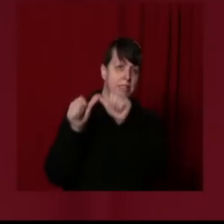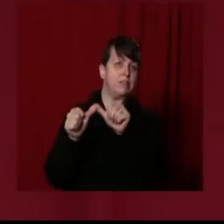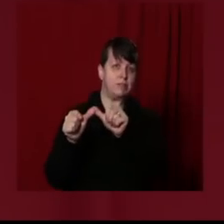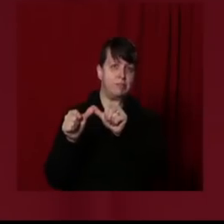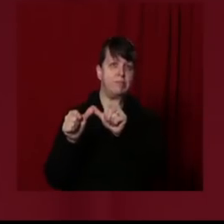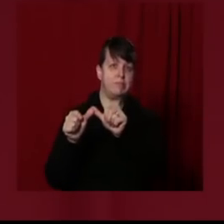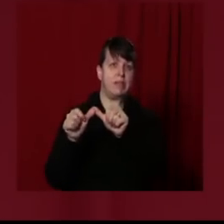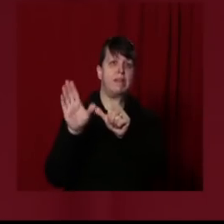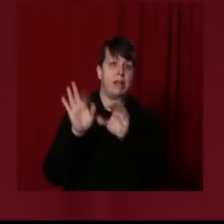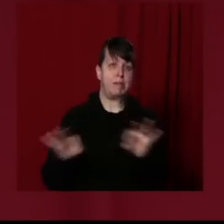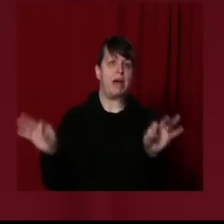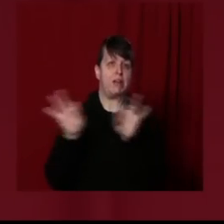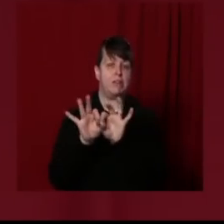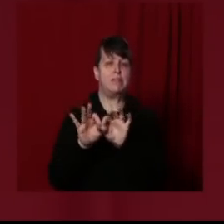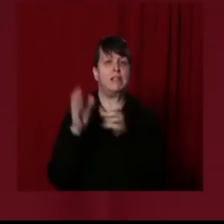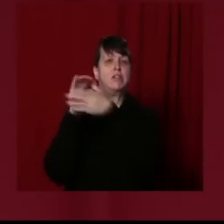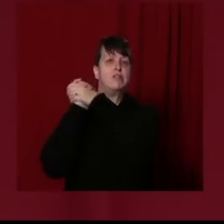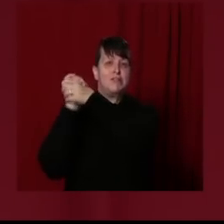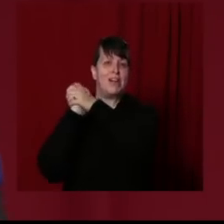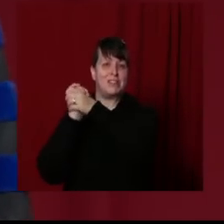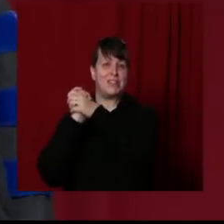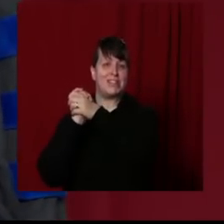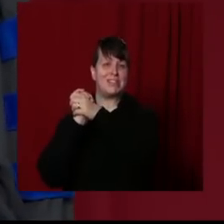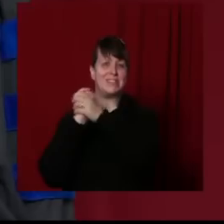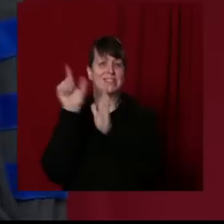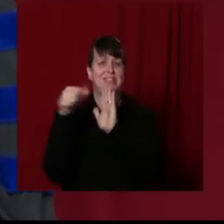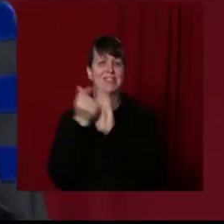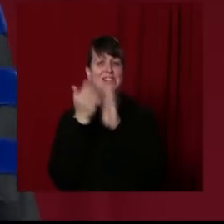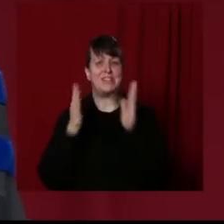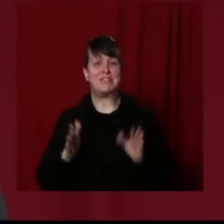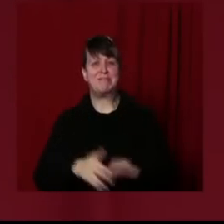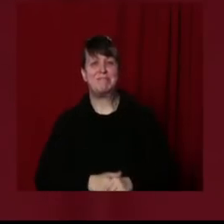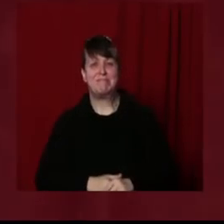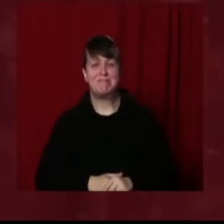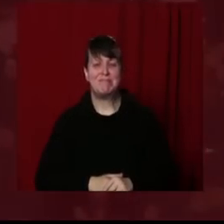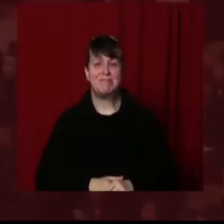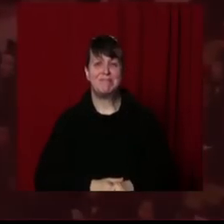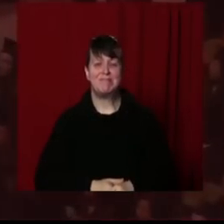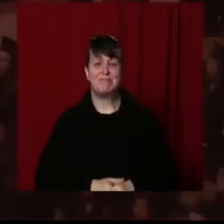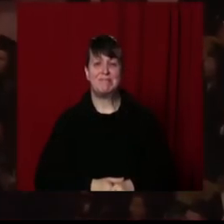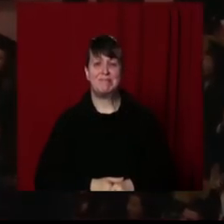that counts. Congratulations, graduates. Congratulations.